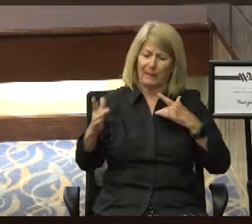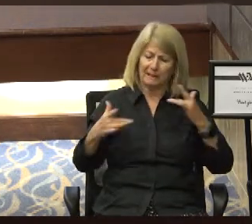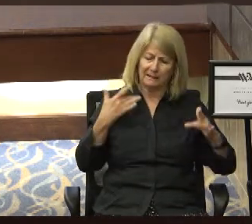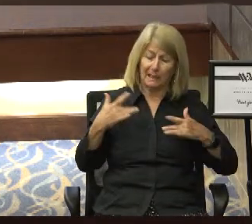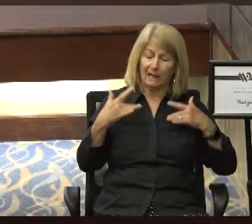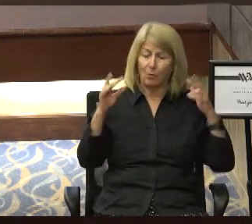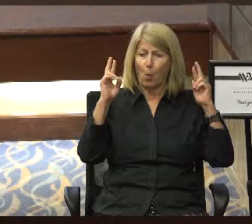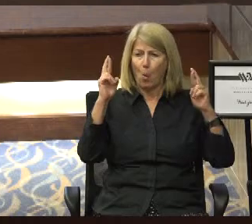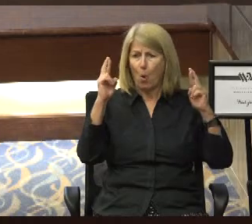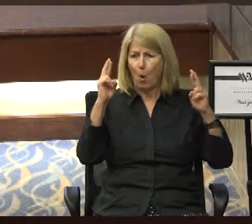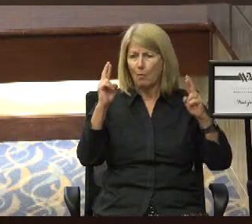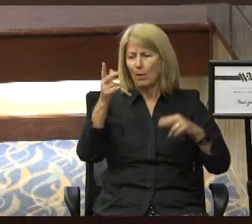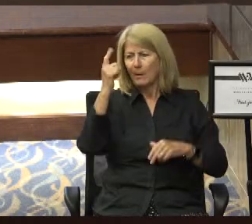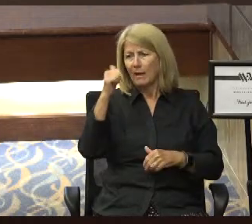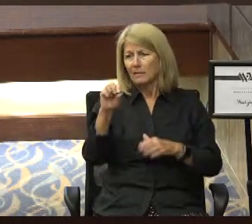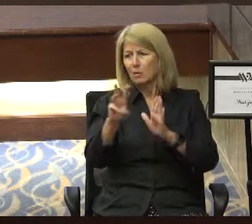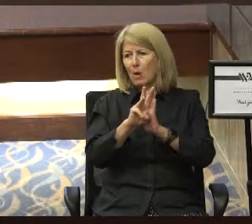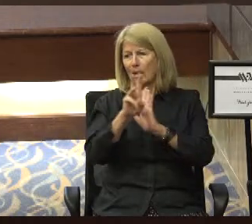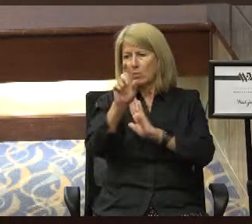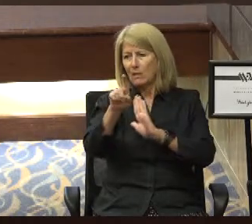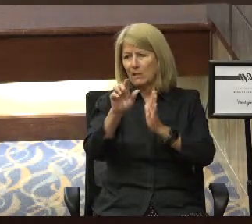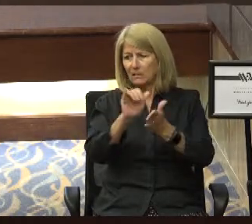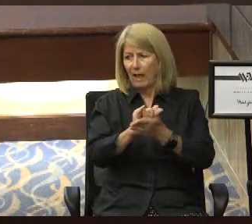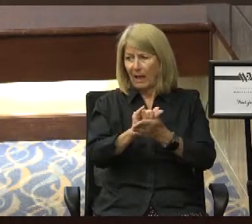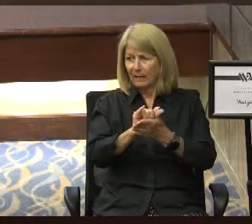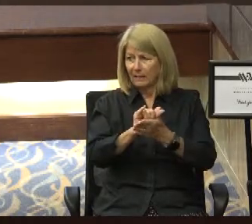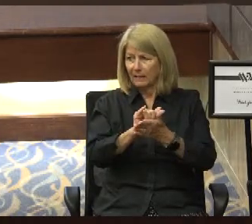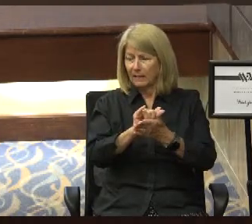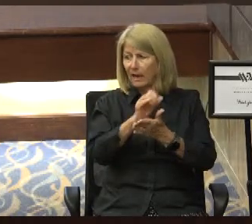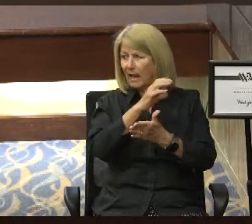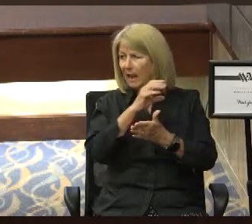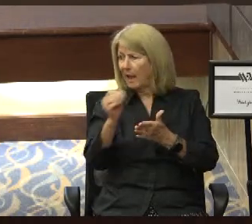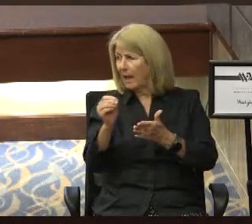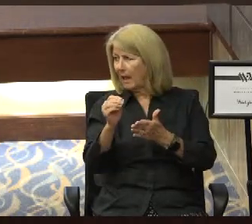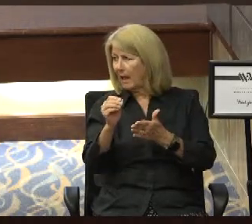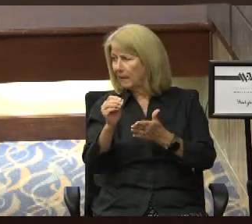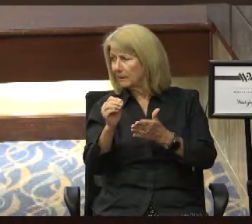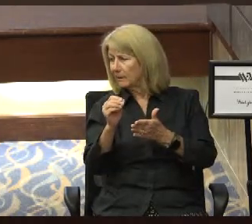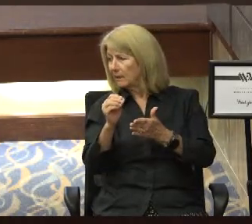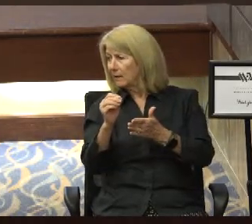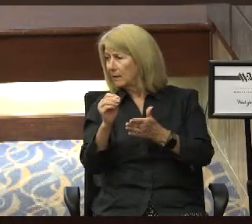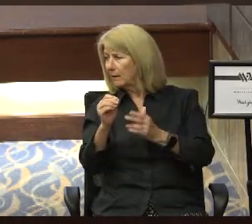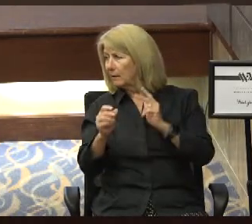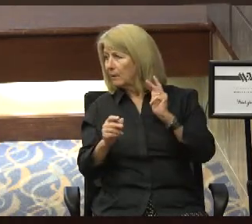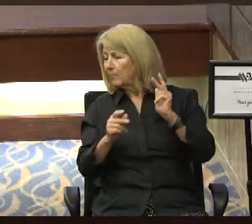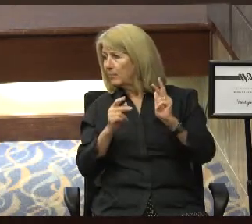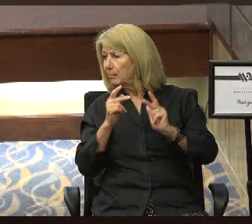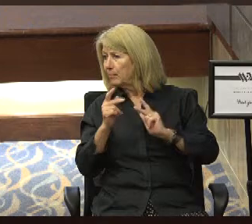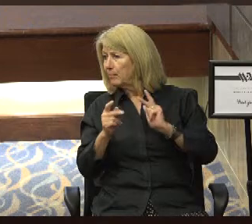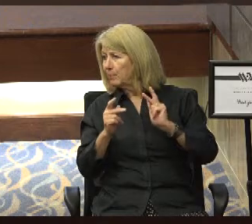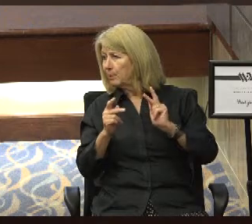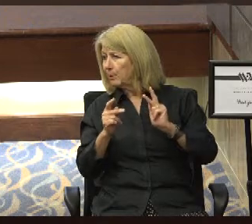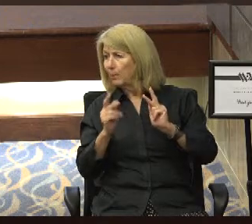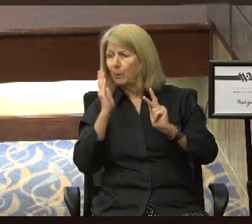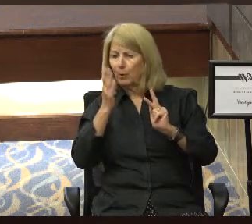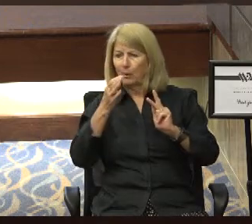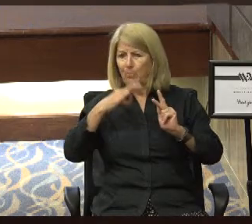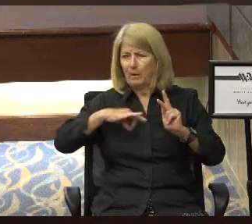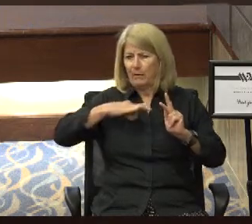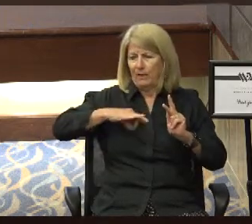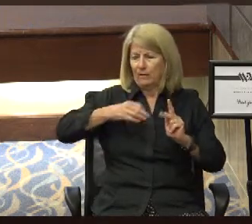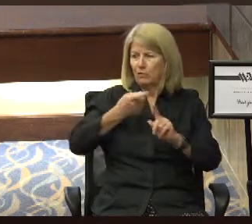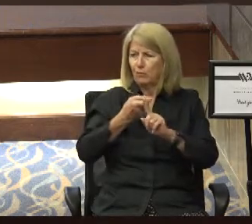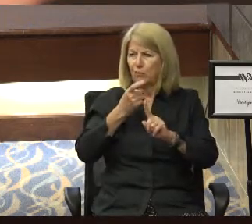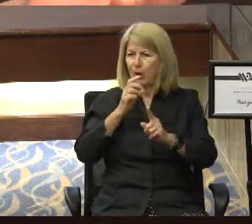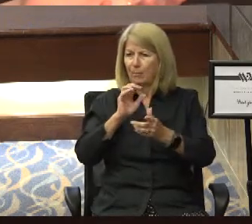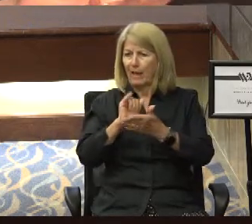y'all are doing, because Waco needs that. And when our most vulnerable neighbors are well taken care of, our entire community benefits from that, and there's strength there.